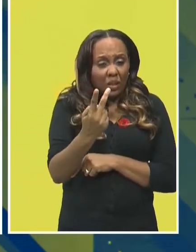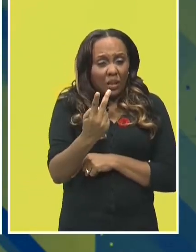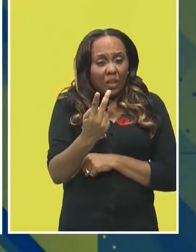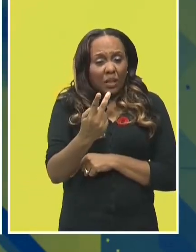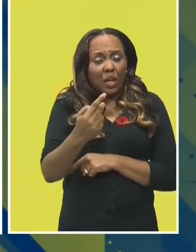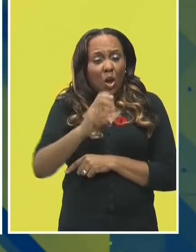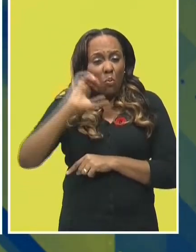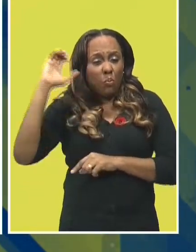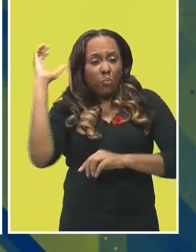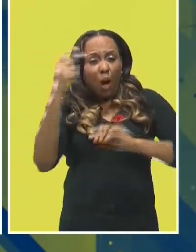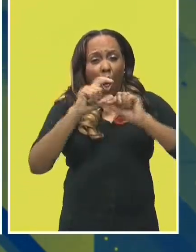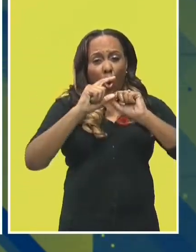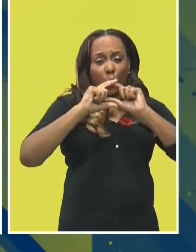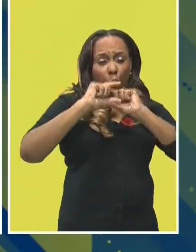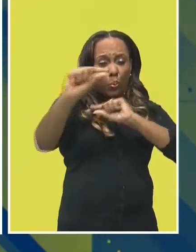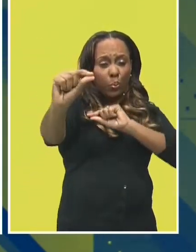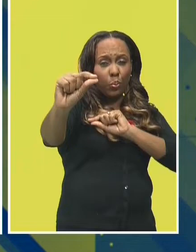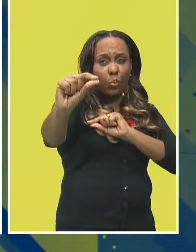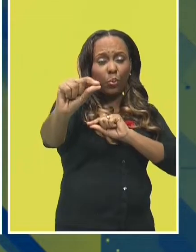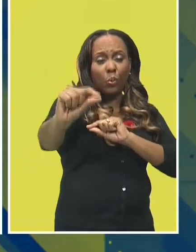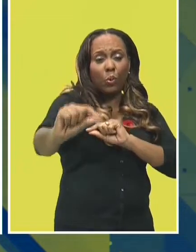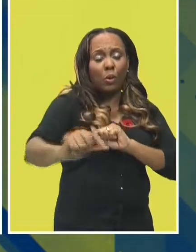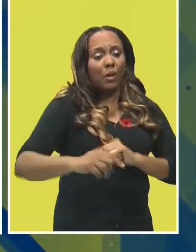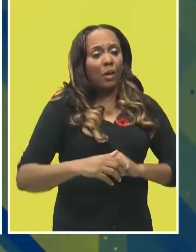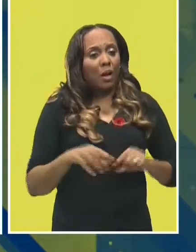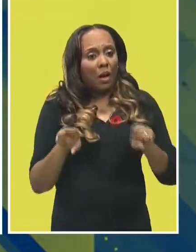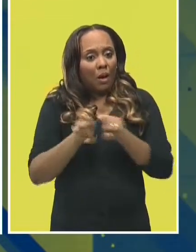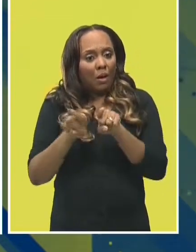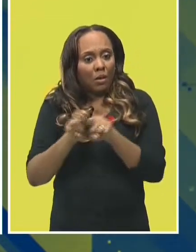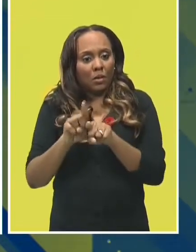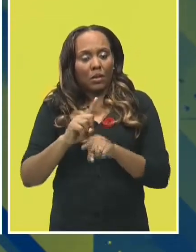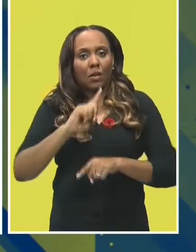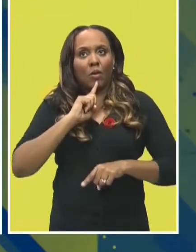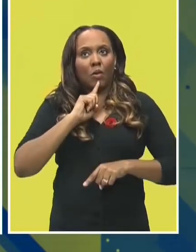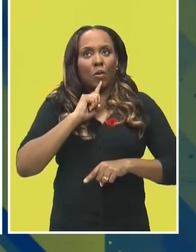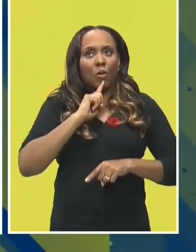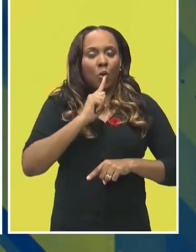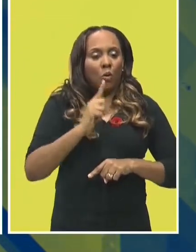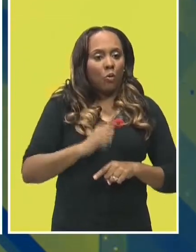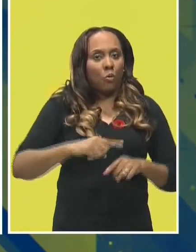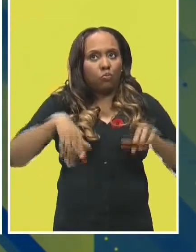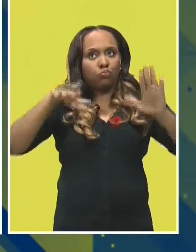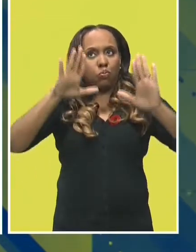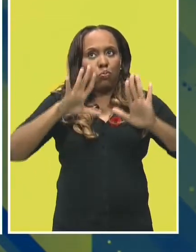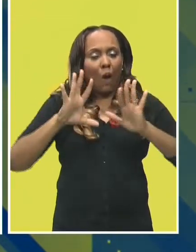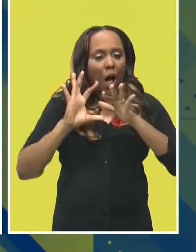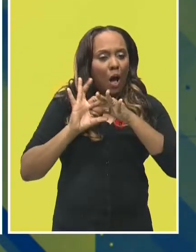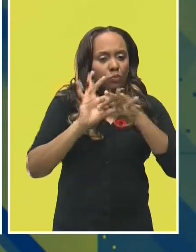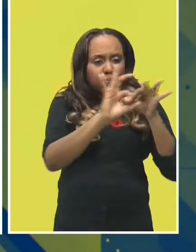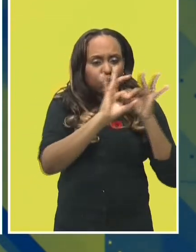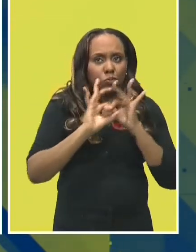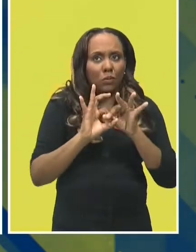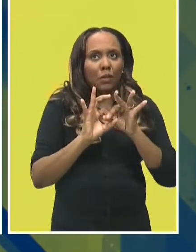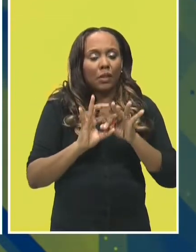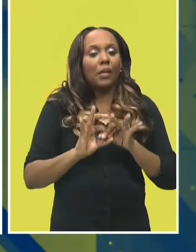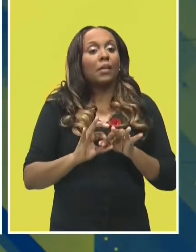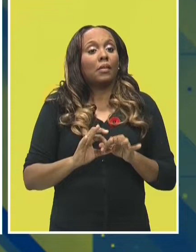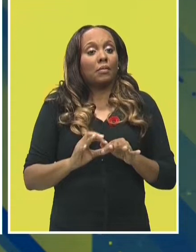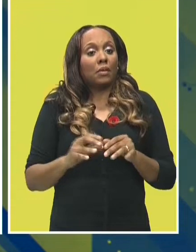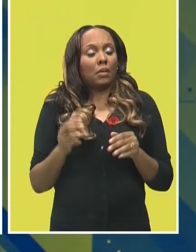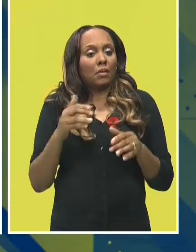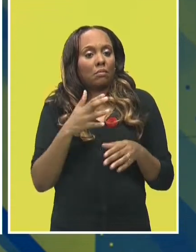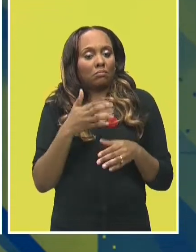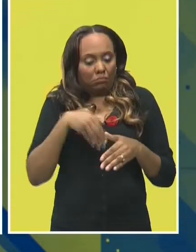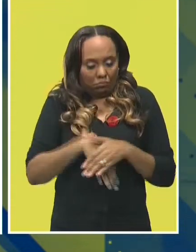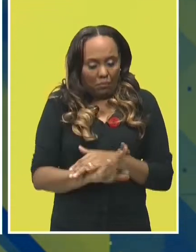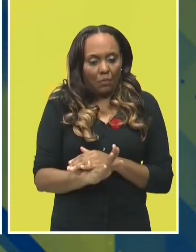was a super agile fielder to boot. What's more, he was an aggressive skipper as well. The fifth child in a typically large